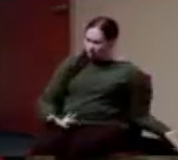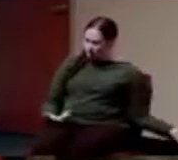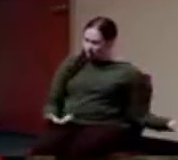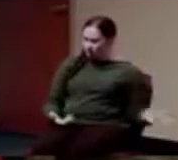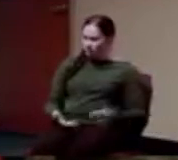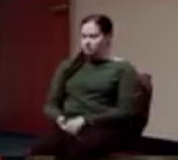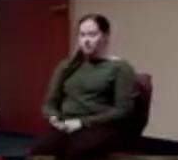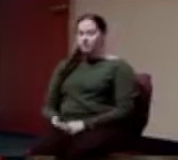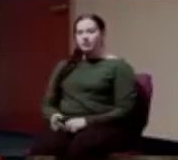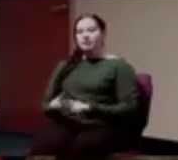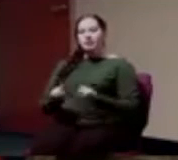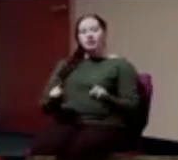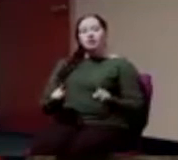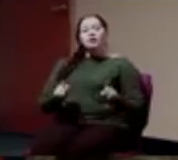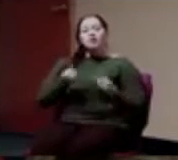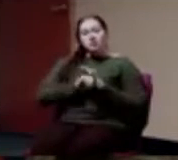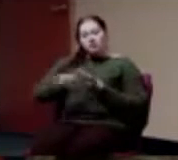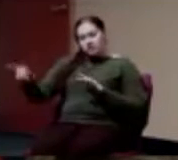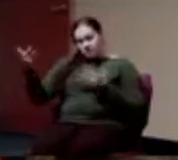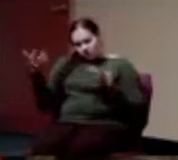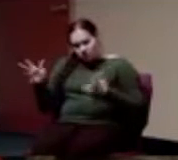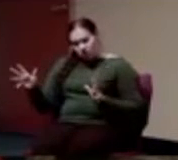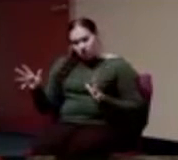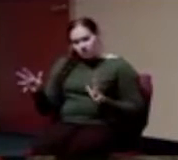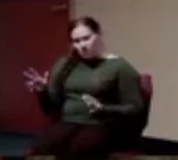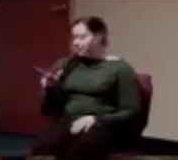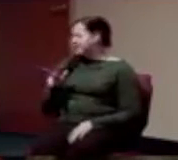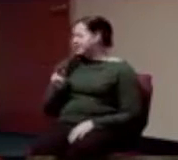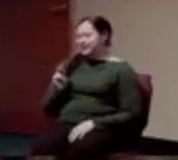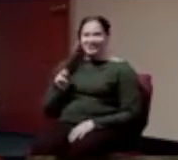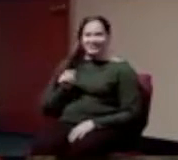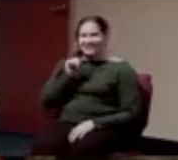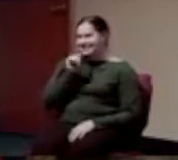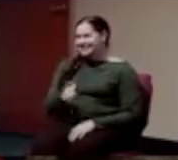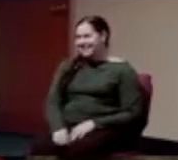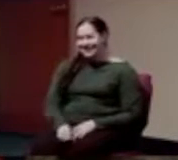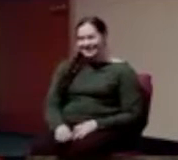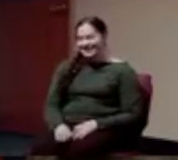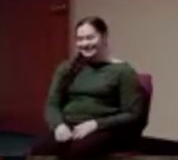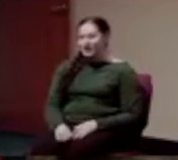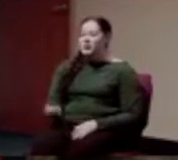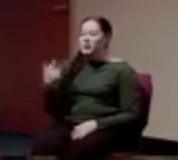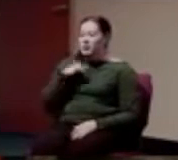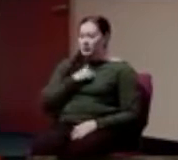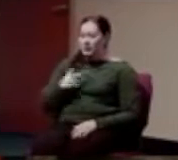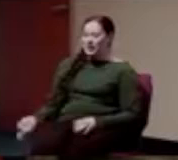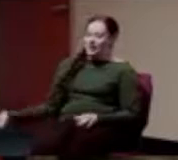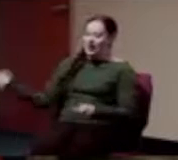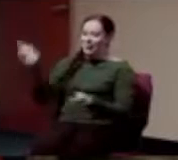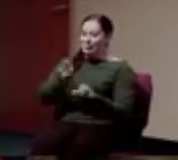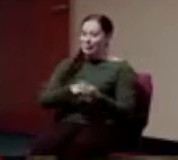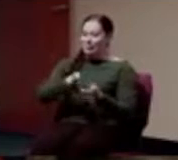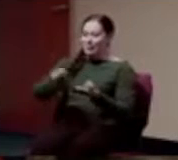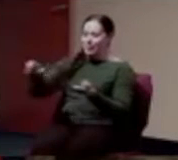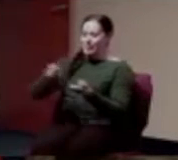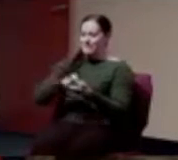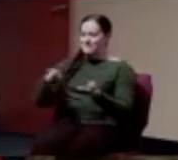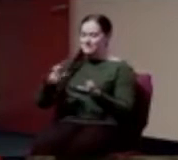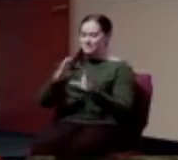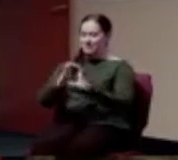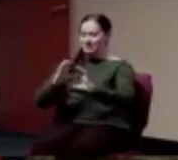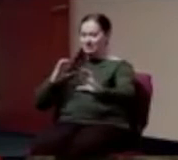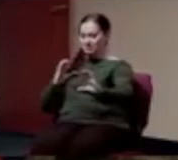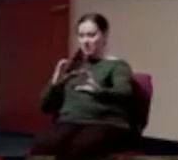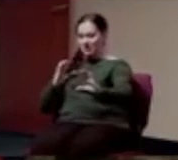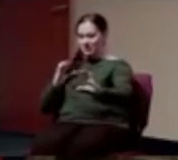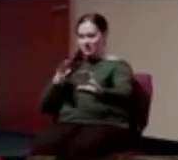that? But she's gone. She's out of there. No, she's not. We're on the bus ride home. When she is so furious that she found